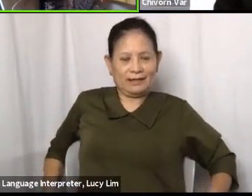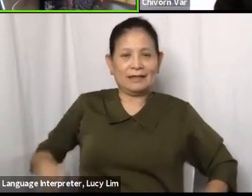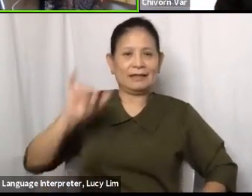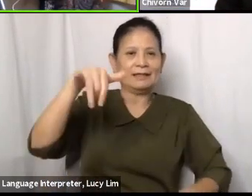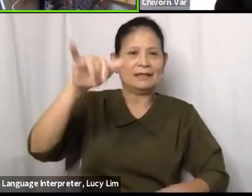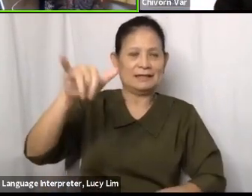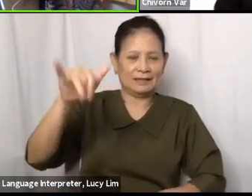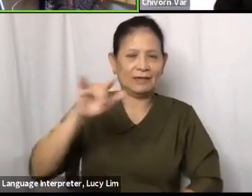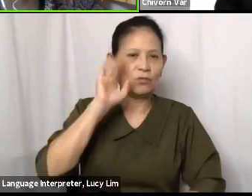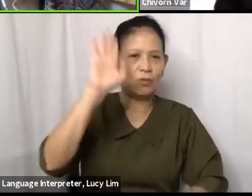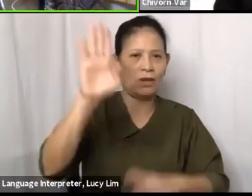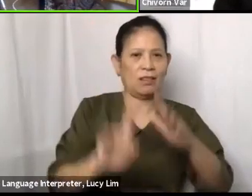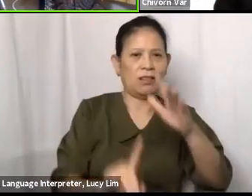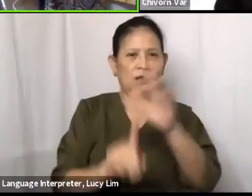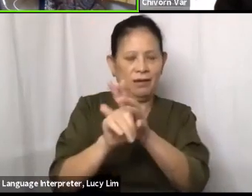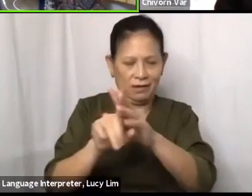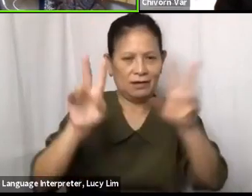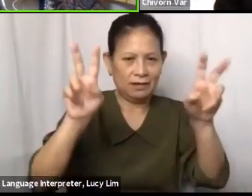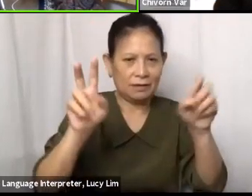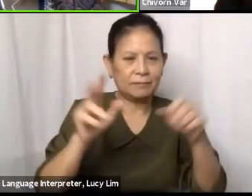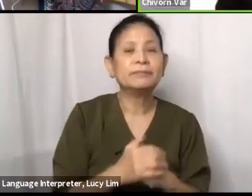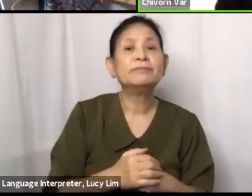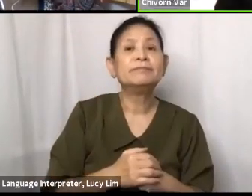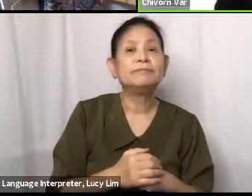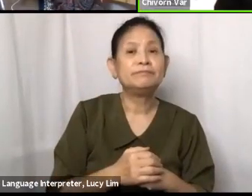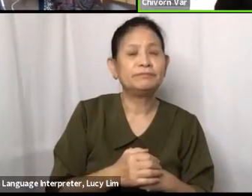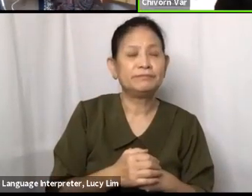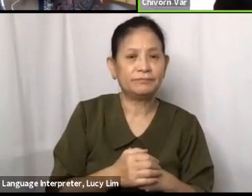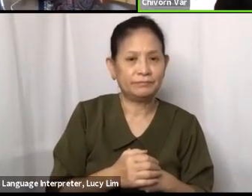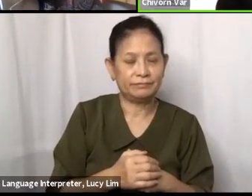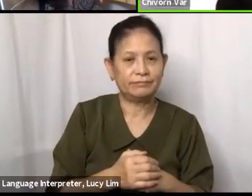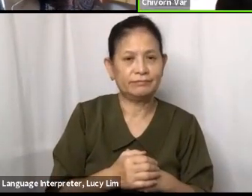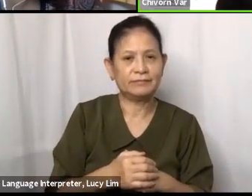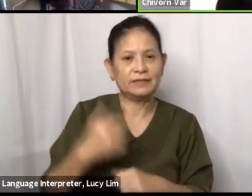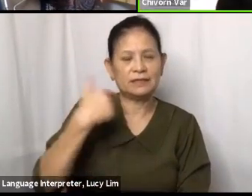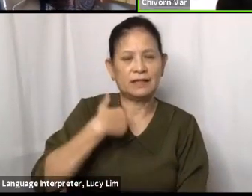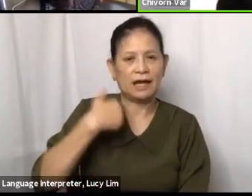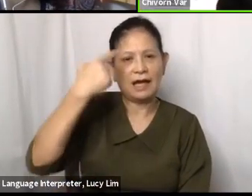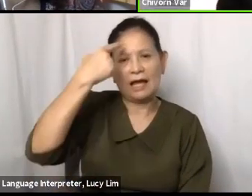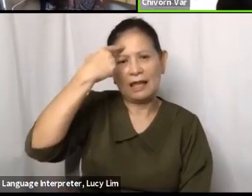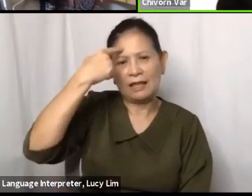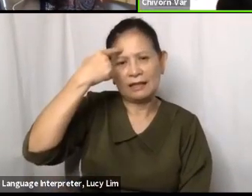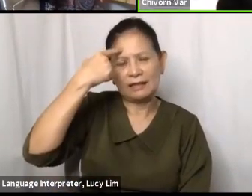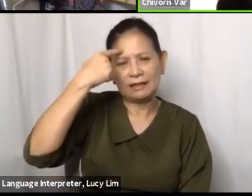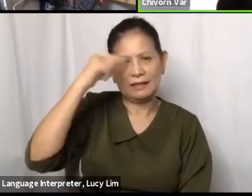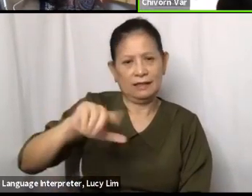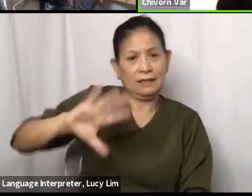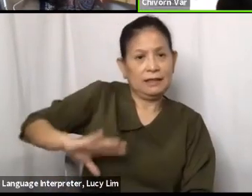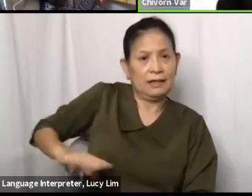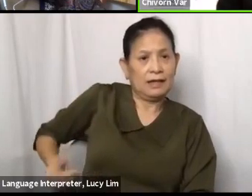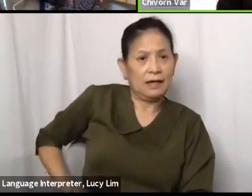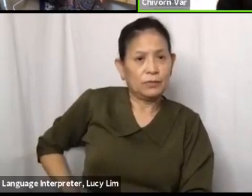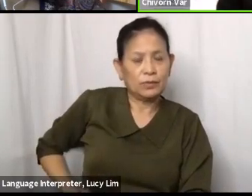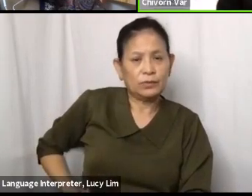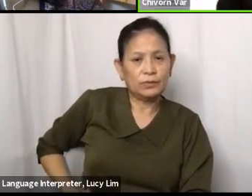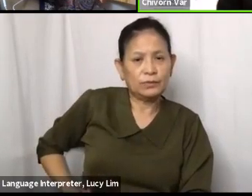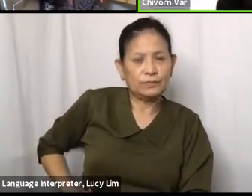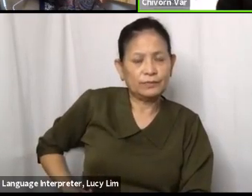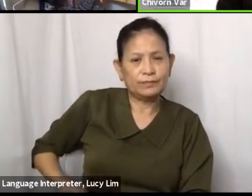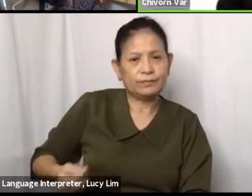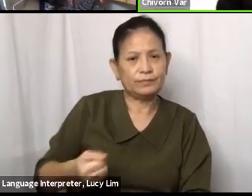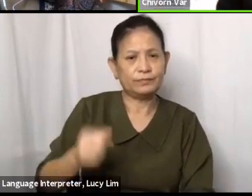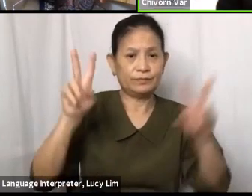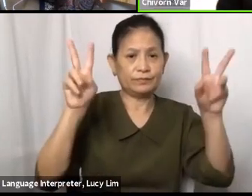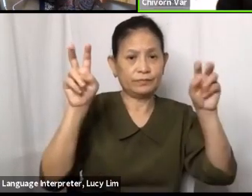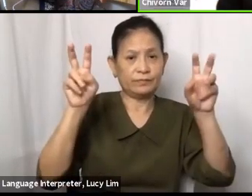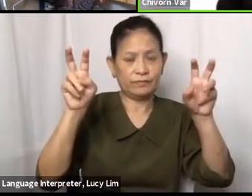I'm coming to that. Yes, right, yes. Right. Okay. And okay. I think, you know, in Cambodia, the issue